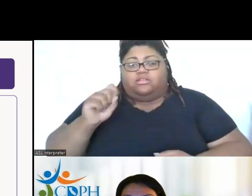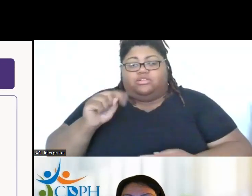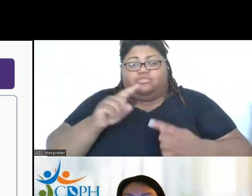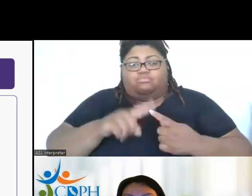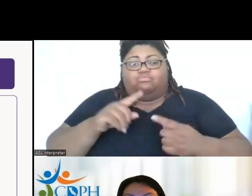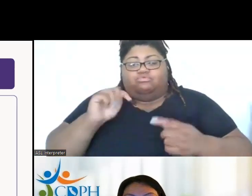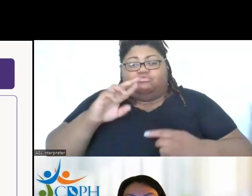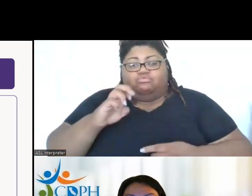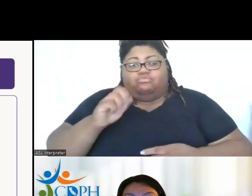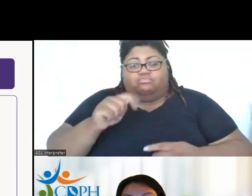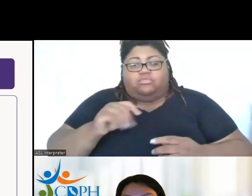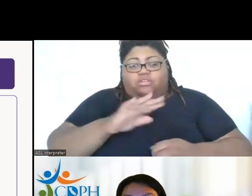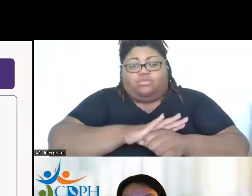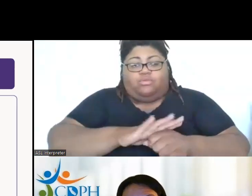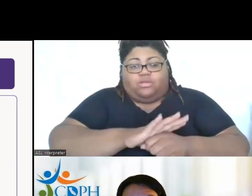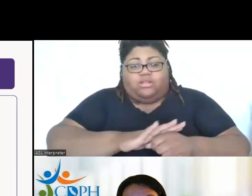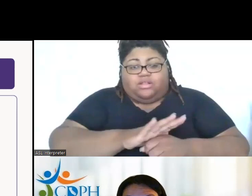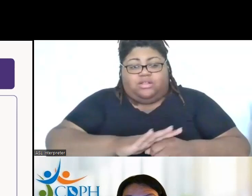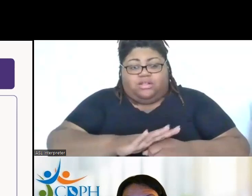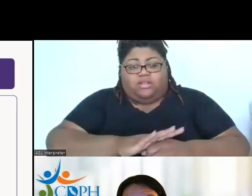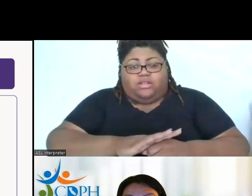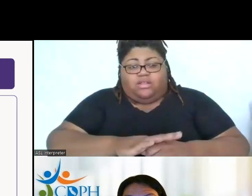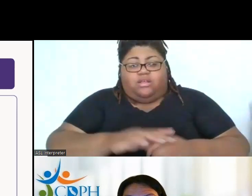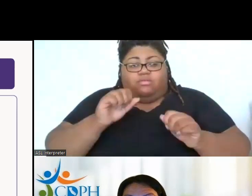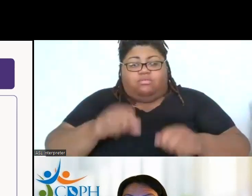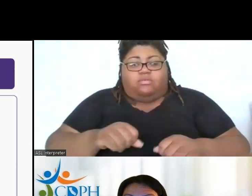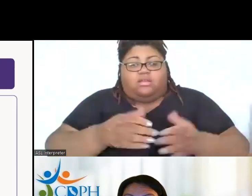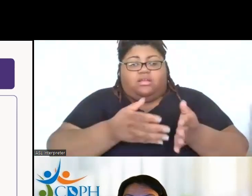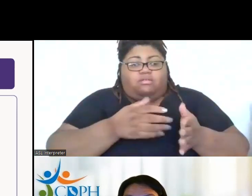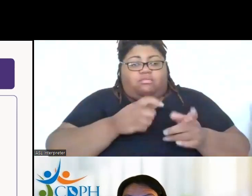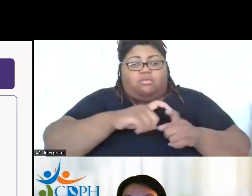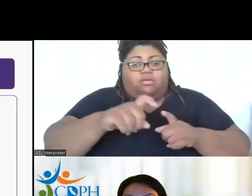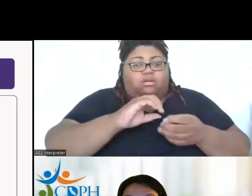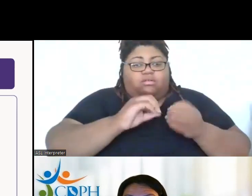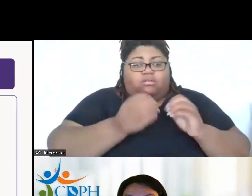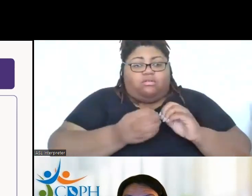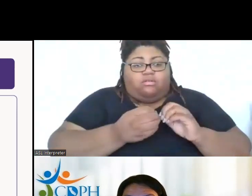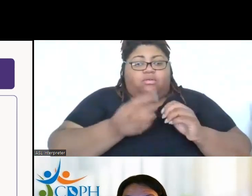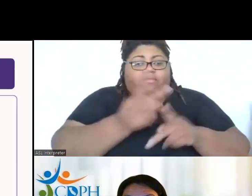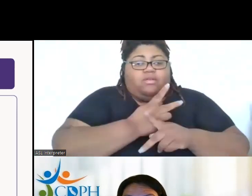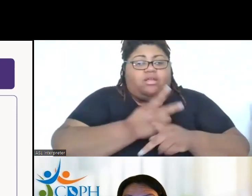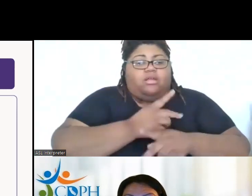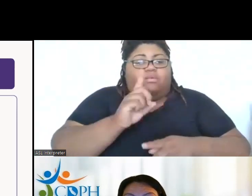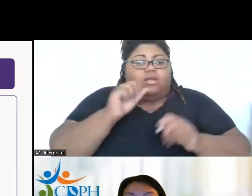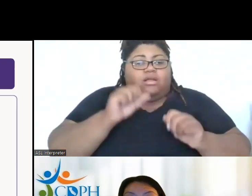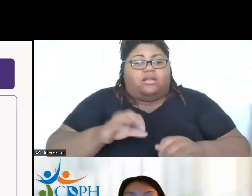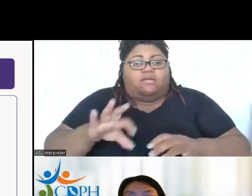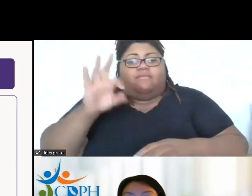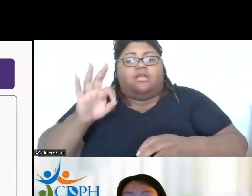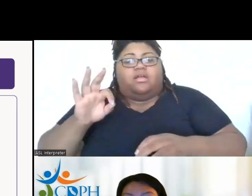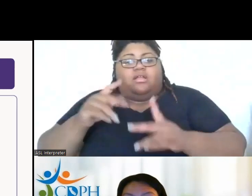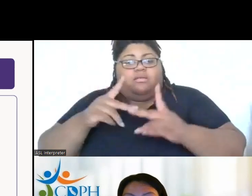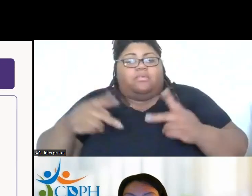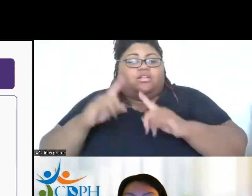locator, and you can call the statewide hotline to help navigate and find a test to treat location.